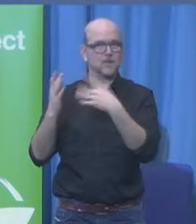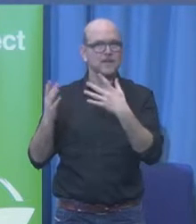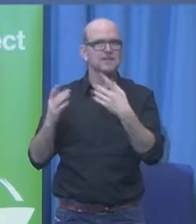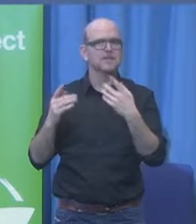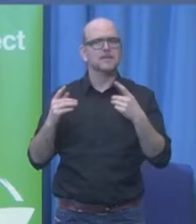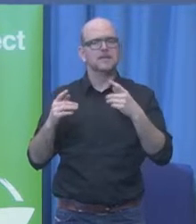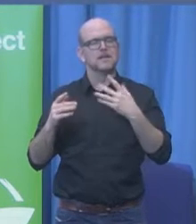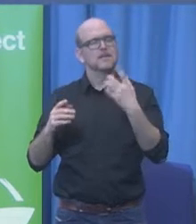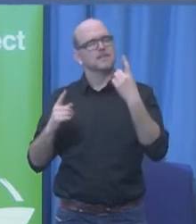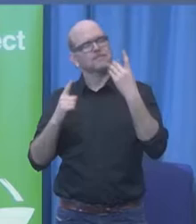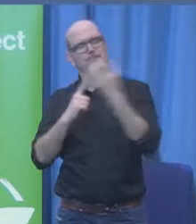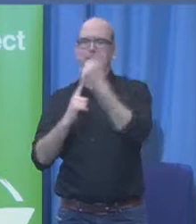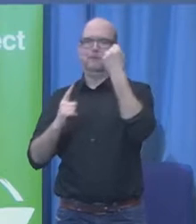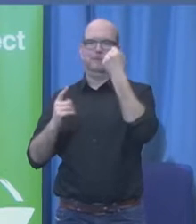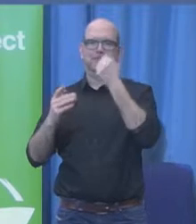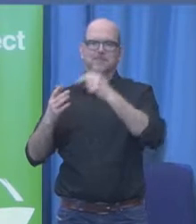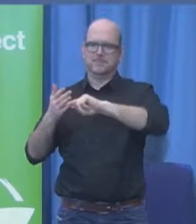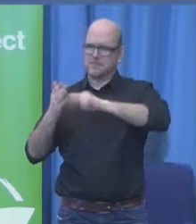we made